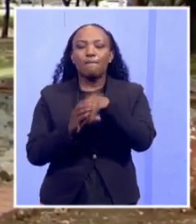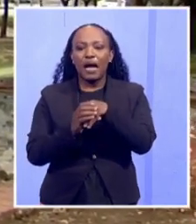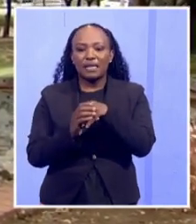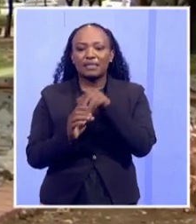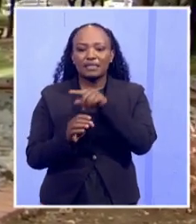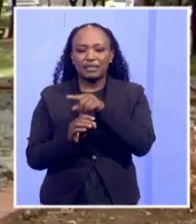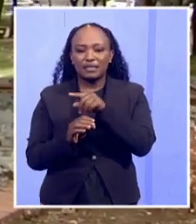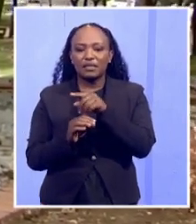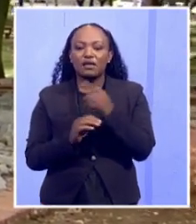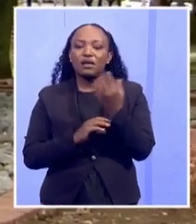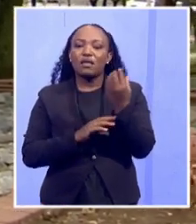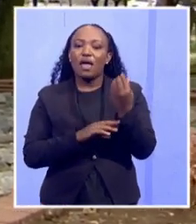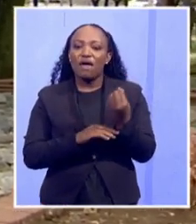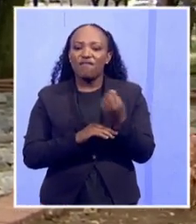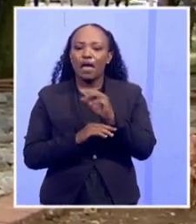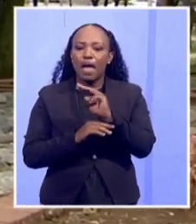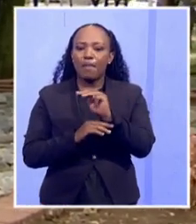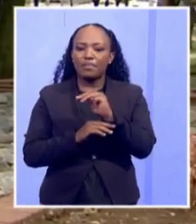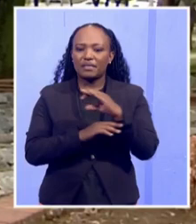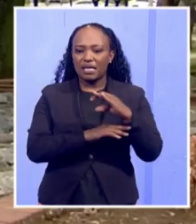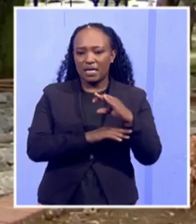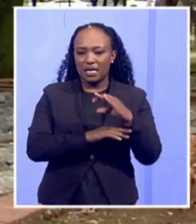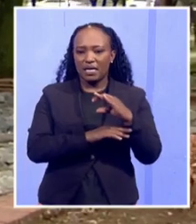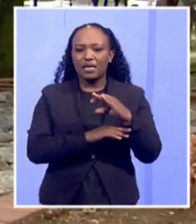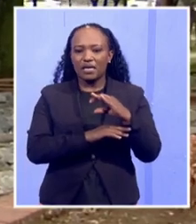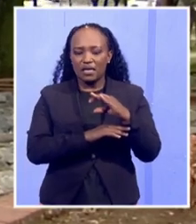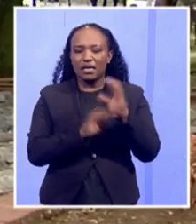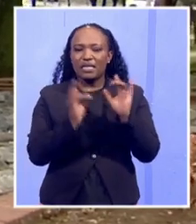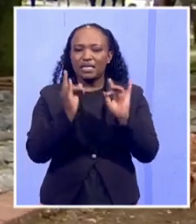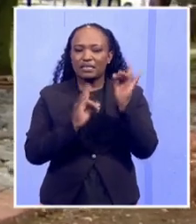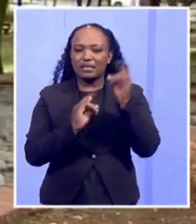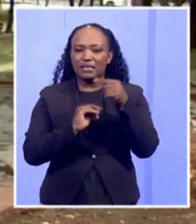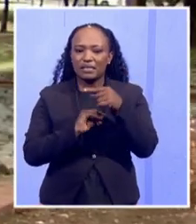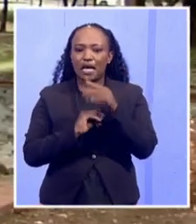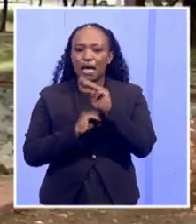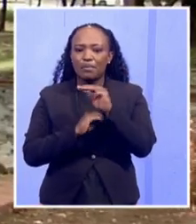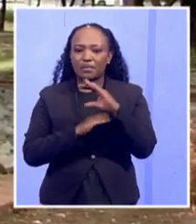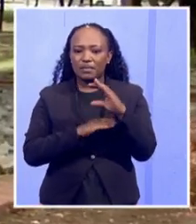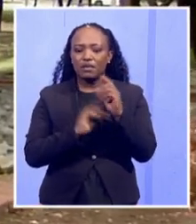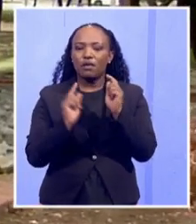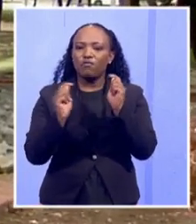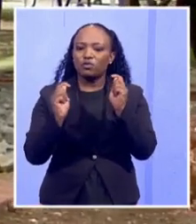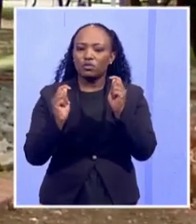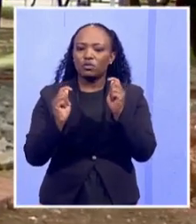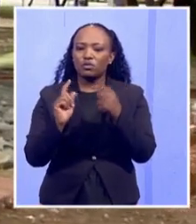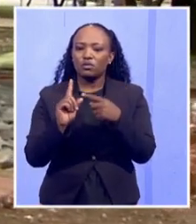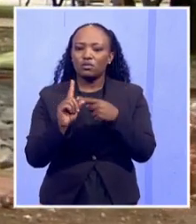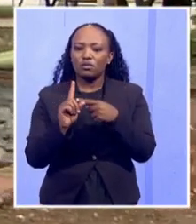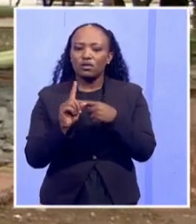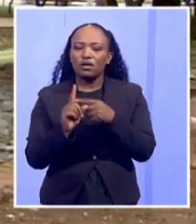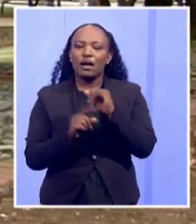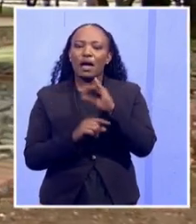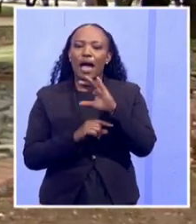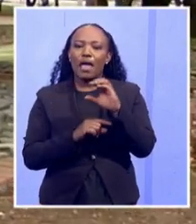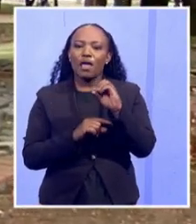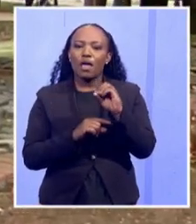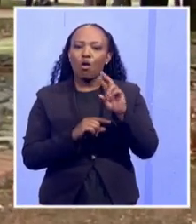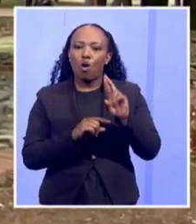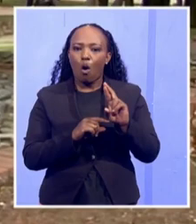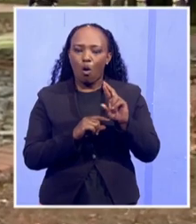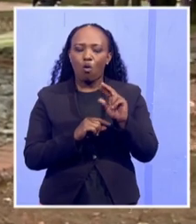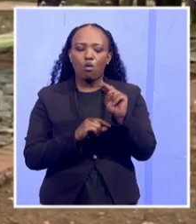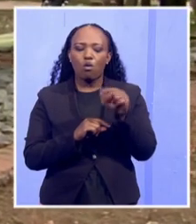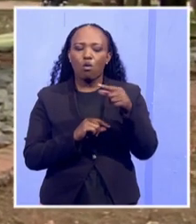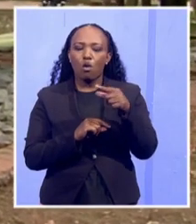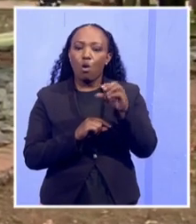motion. They do have an MMC currently in the city, which is the MMC of transport, and it is Mr. Alko Ngobese. Last time around, they